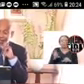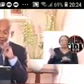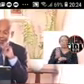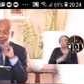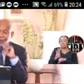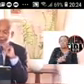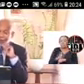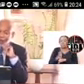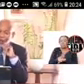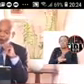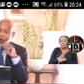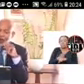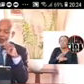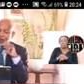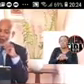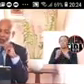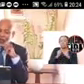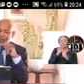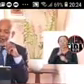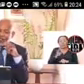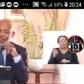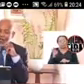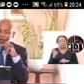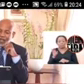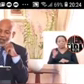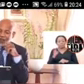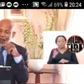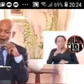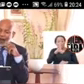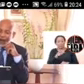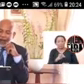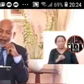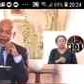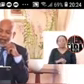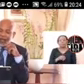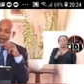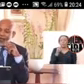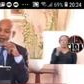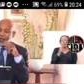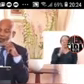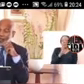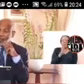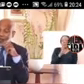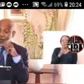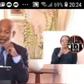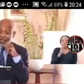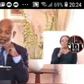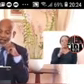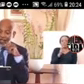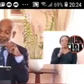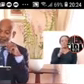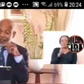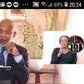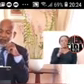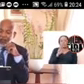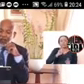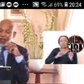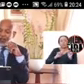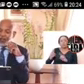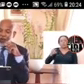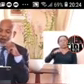an establishment, or for the purpose of visiting a beach or park, for the purpose of doing